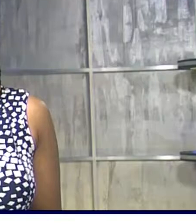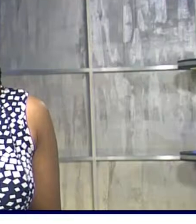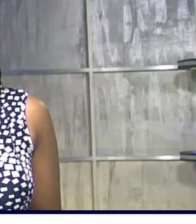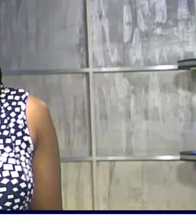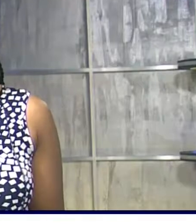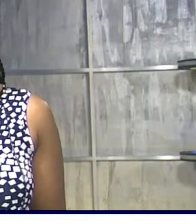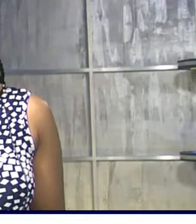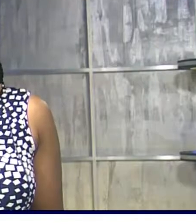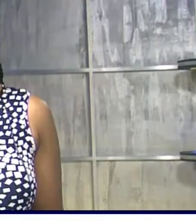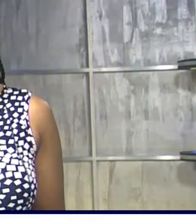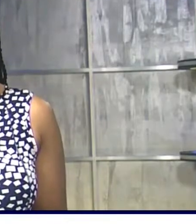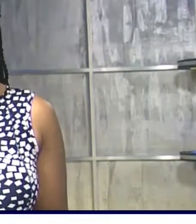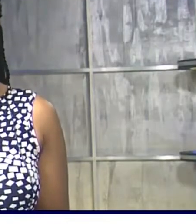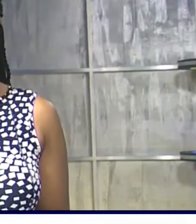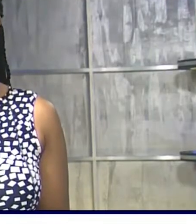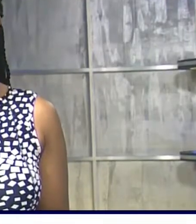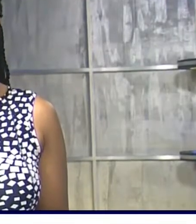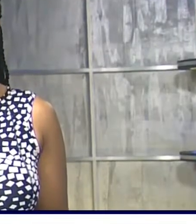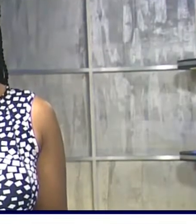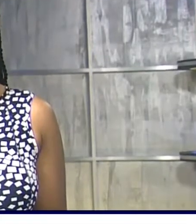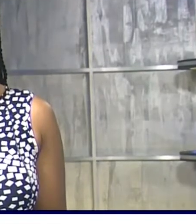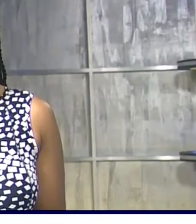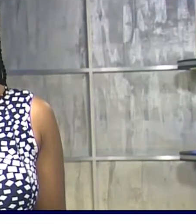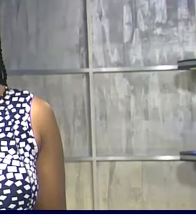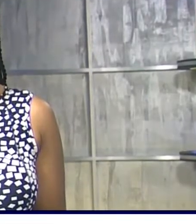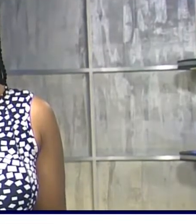for 2019.